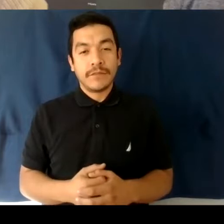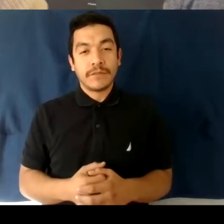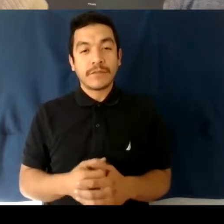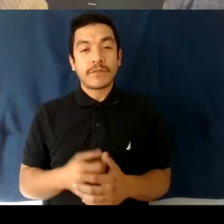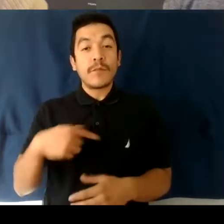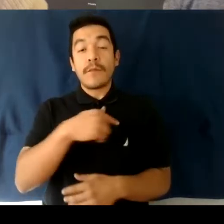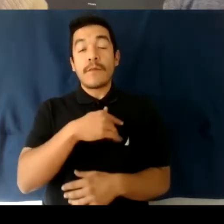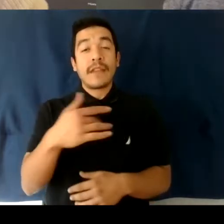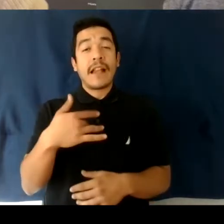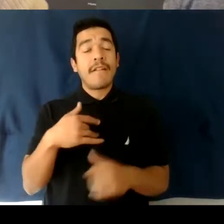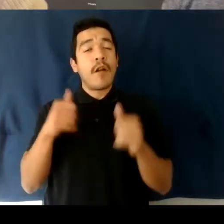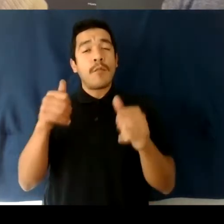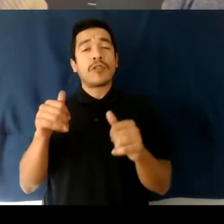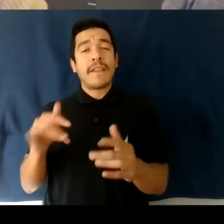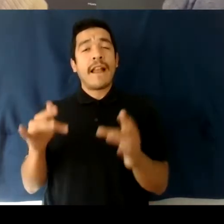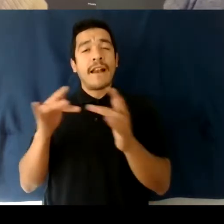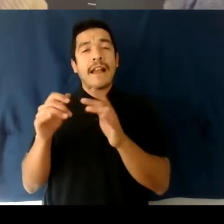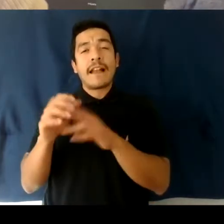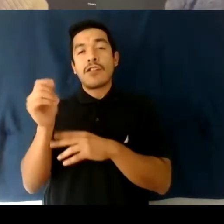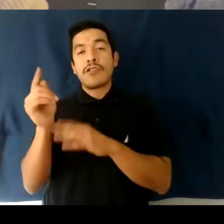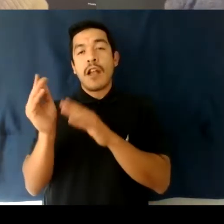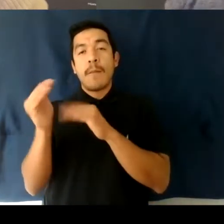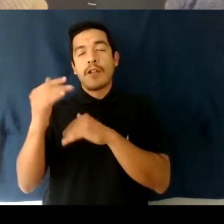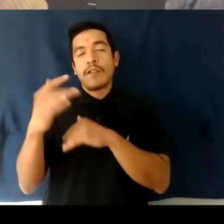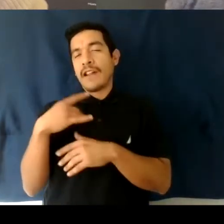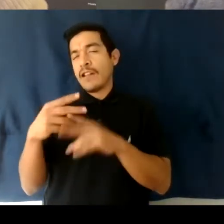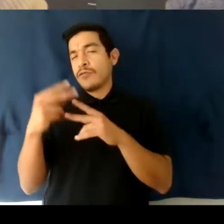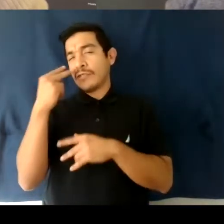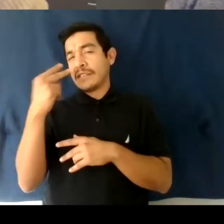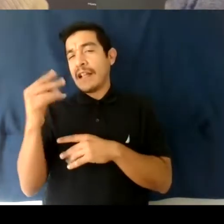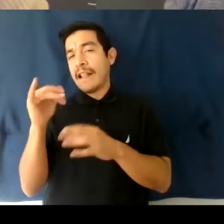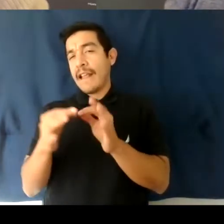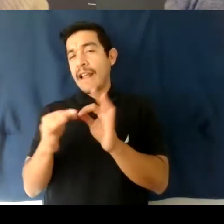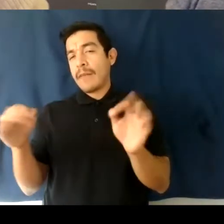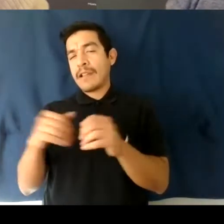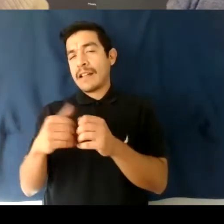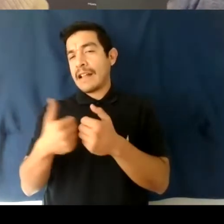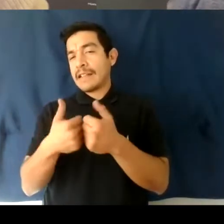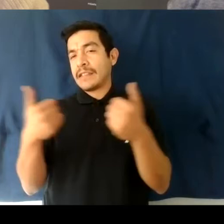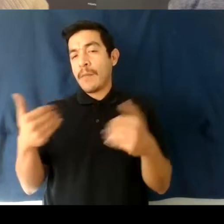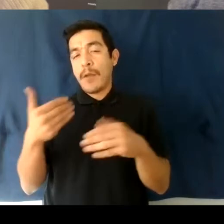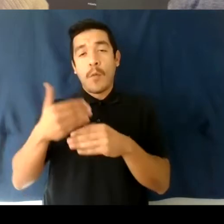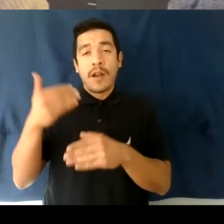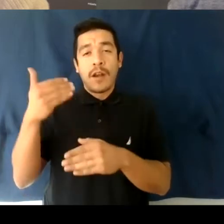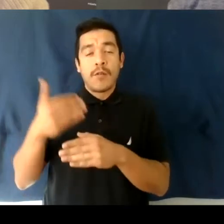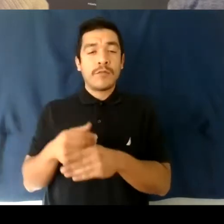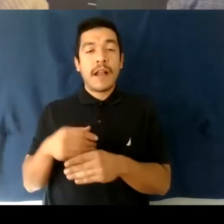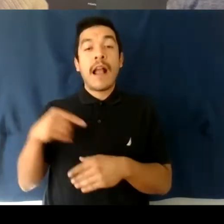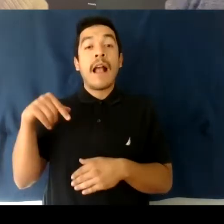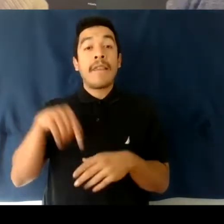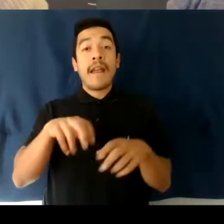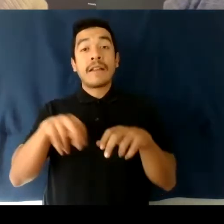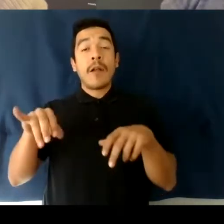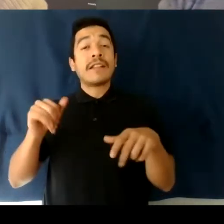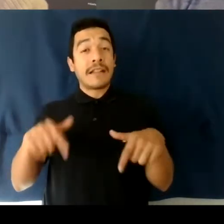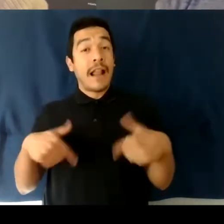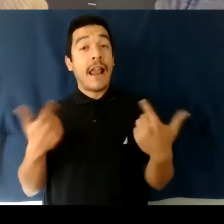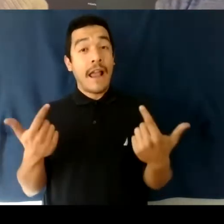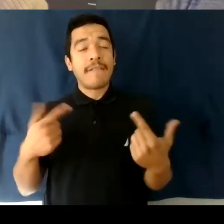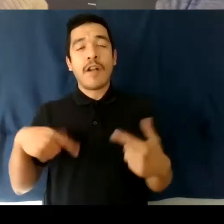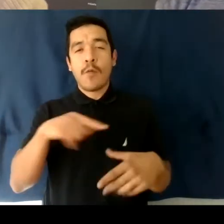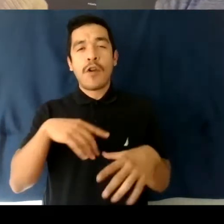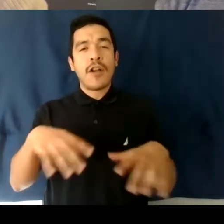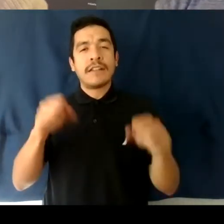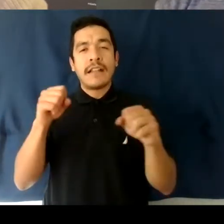have posted that link in the chat box if you would like to view the captions in a separate window. This panel is live. We will be taking questions from